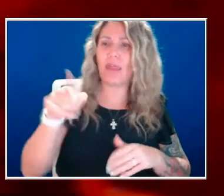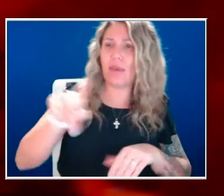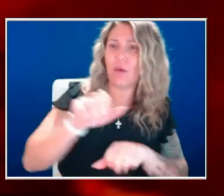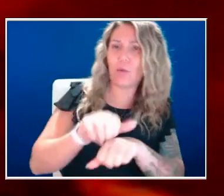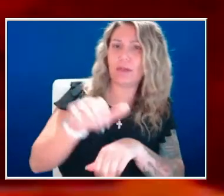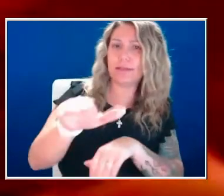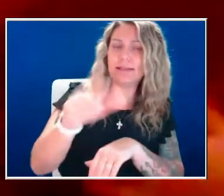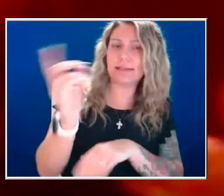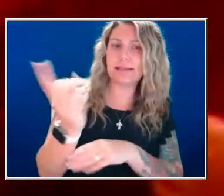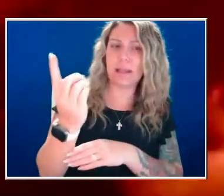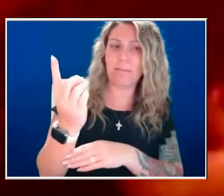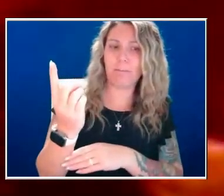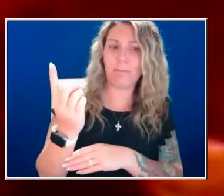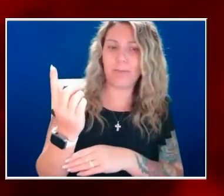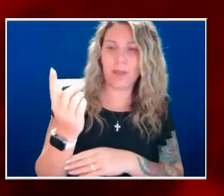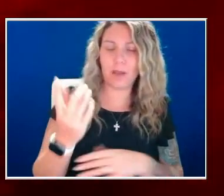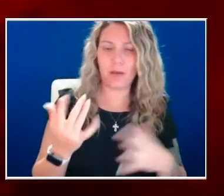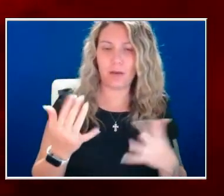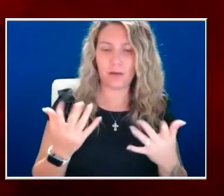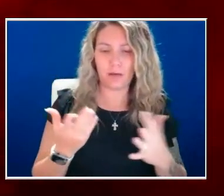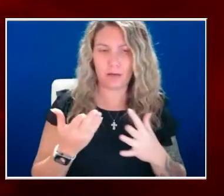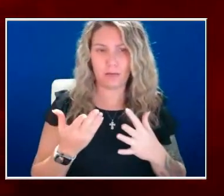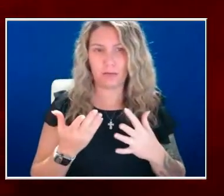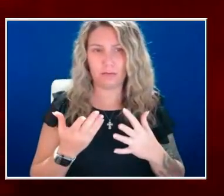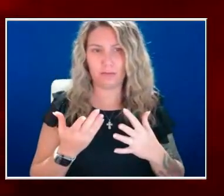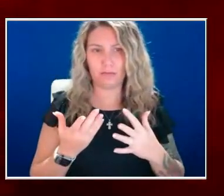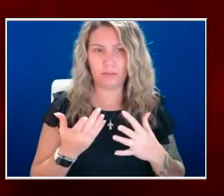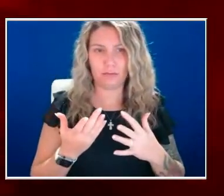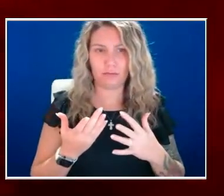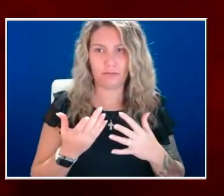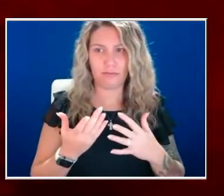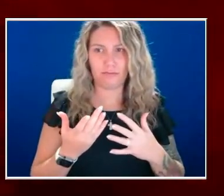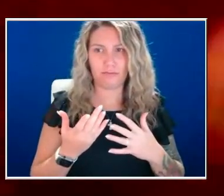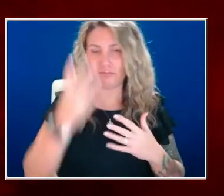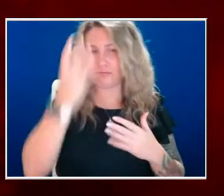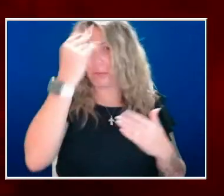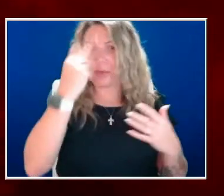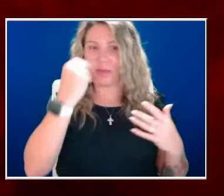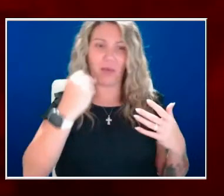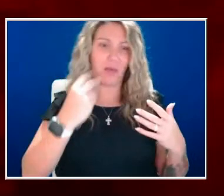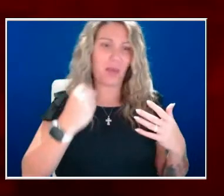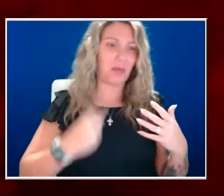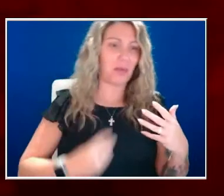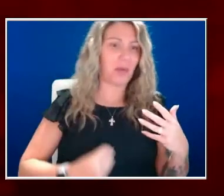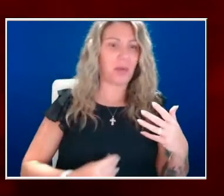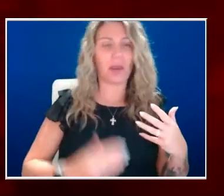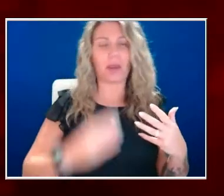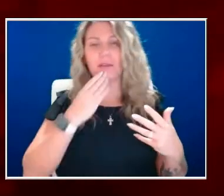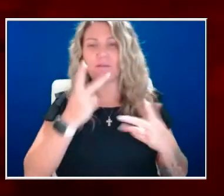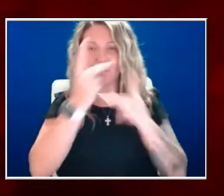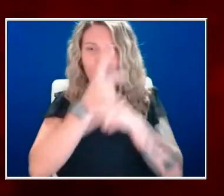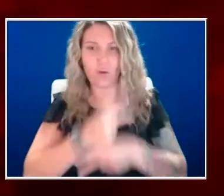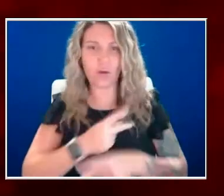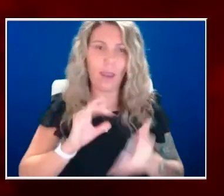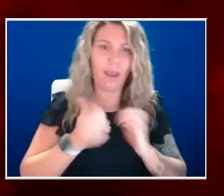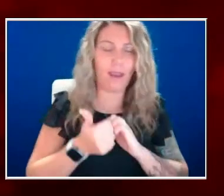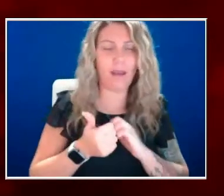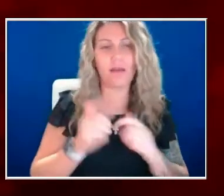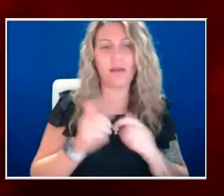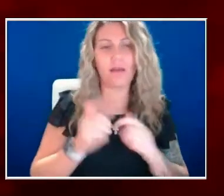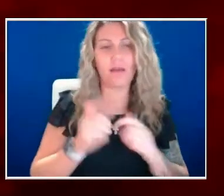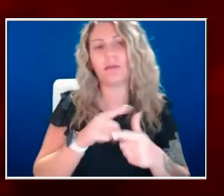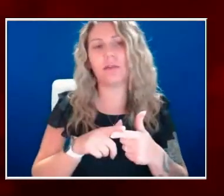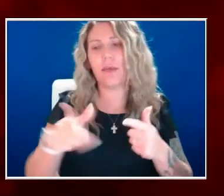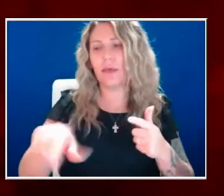something through me and figure out how it is. They went and shot